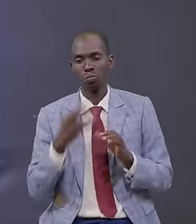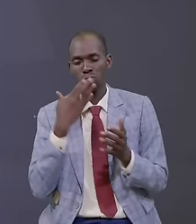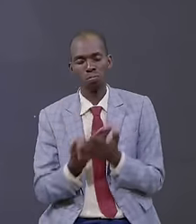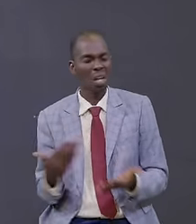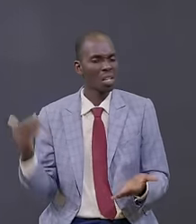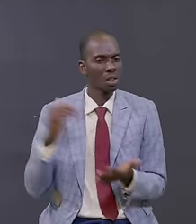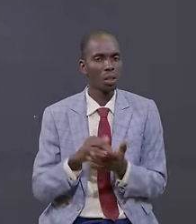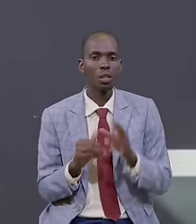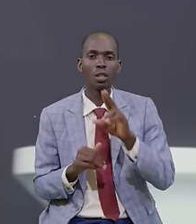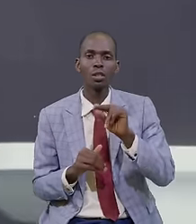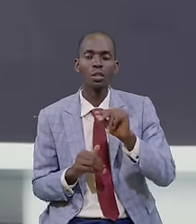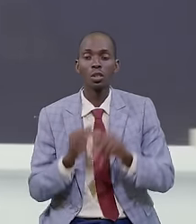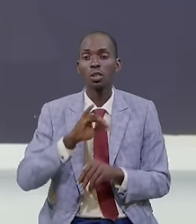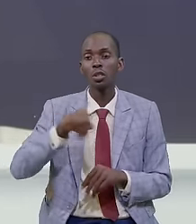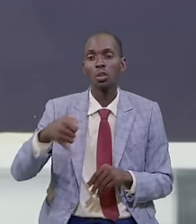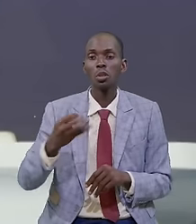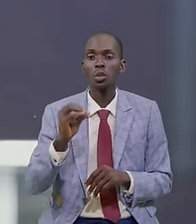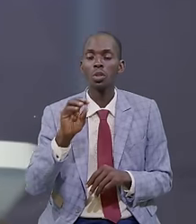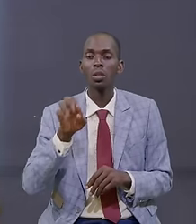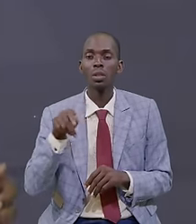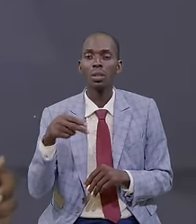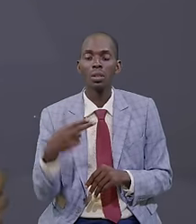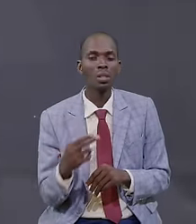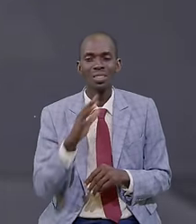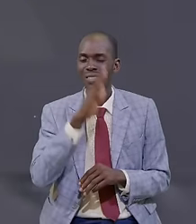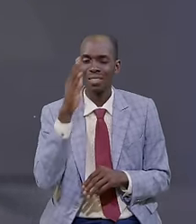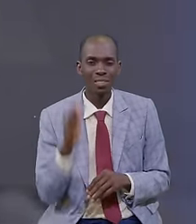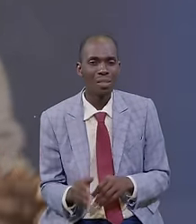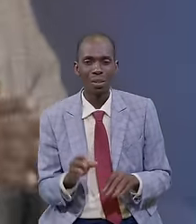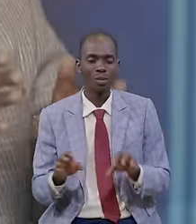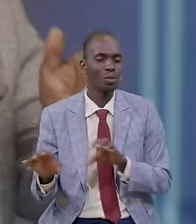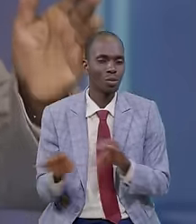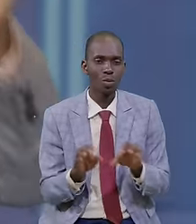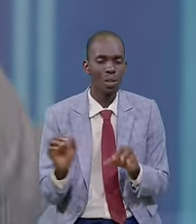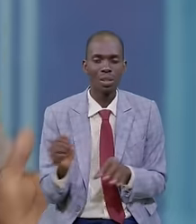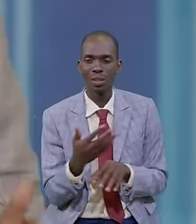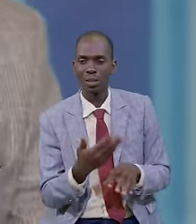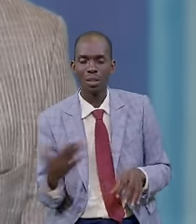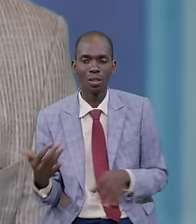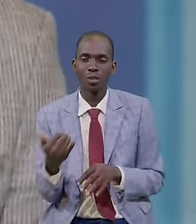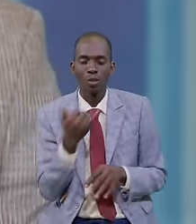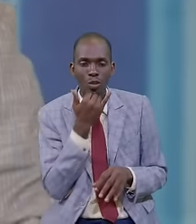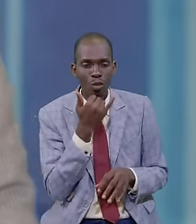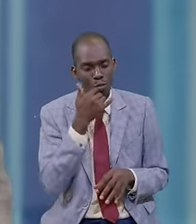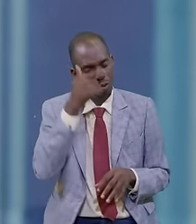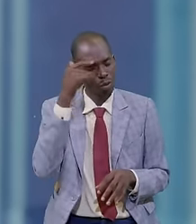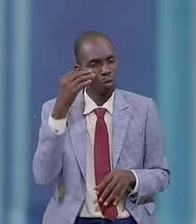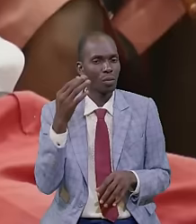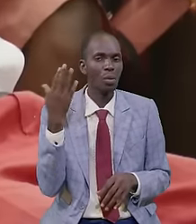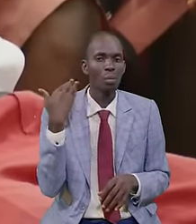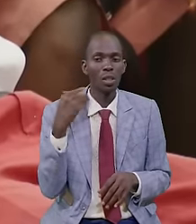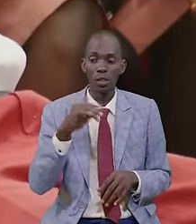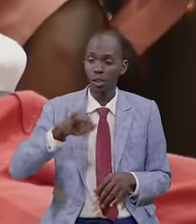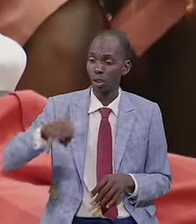under the bridge, the comments against him, or whatever. he stood, you will